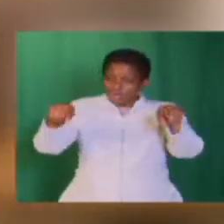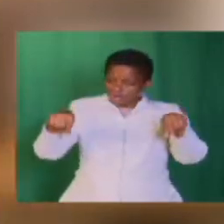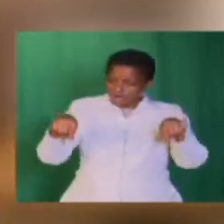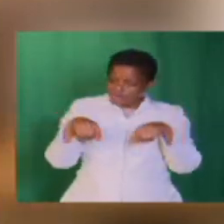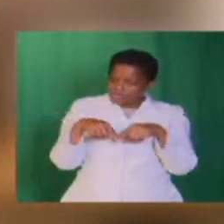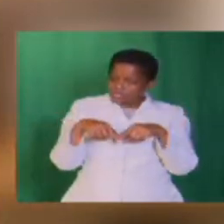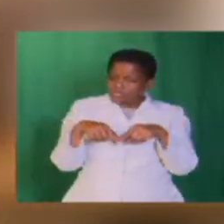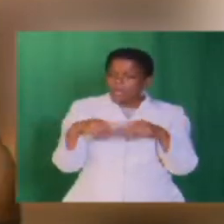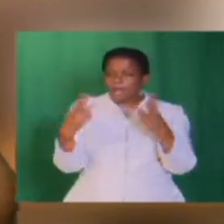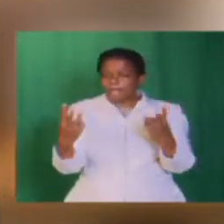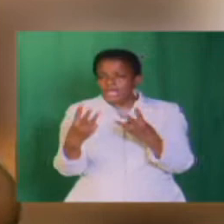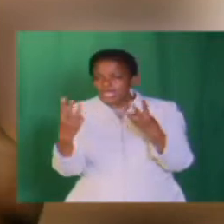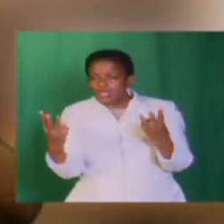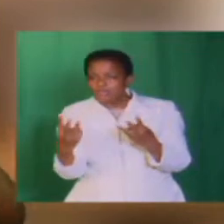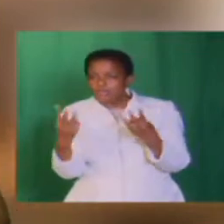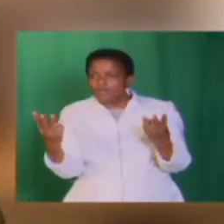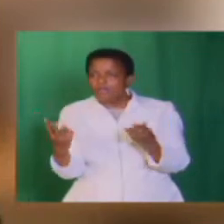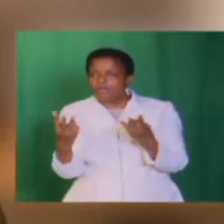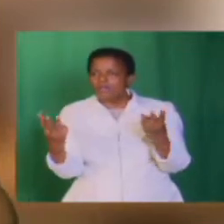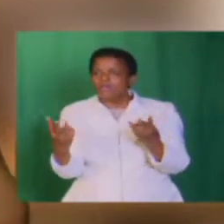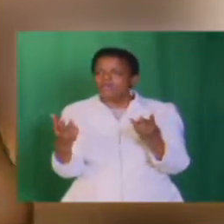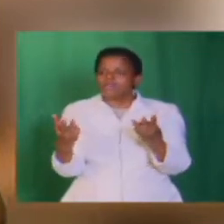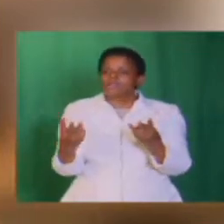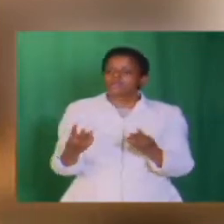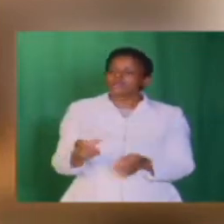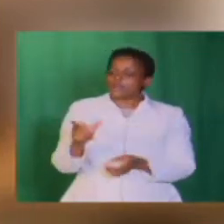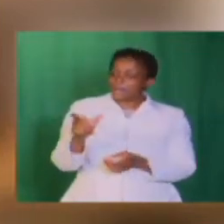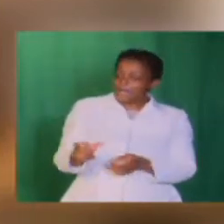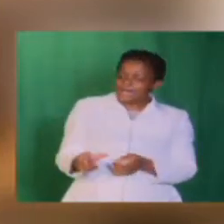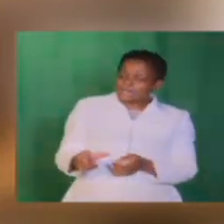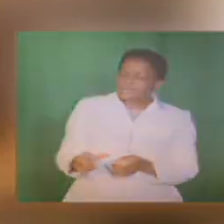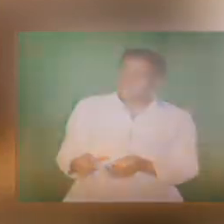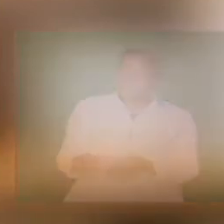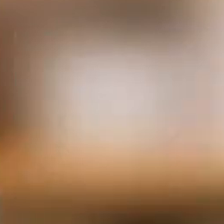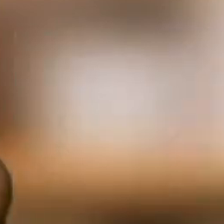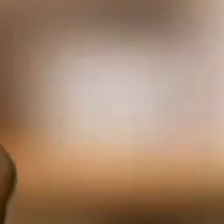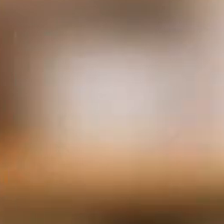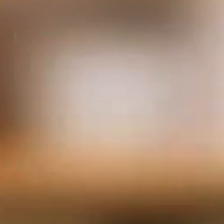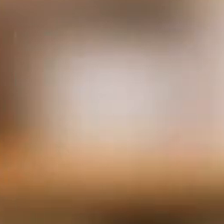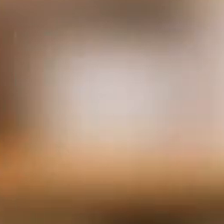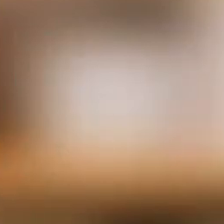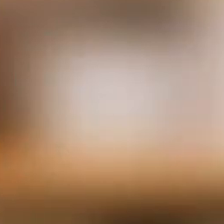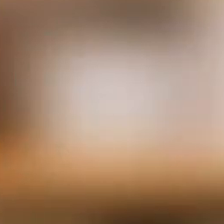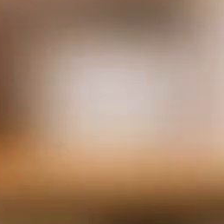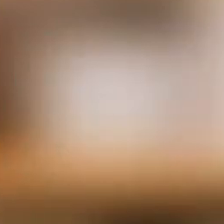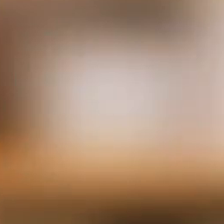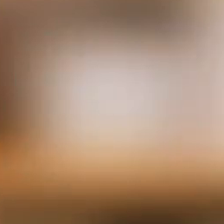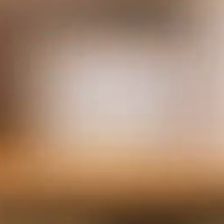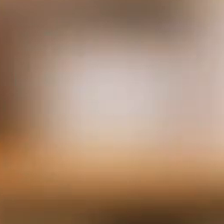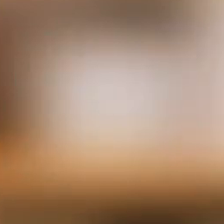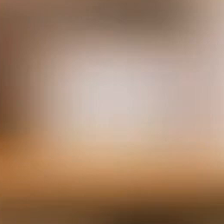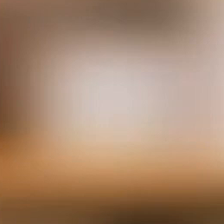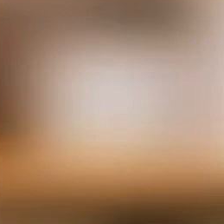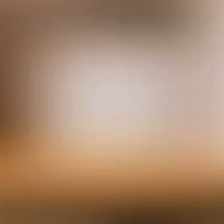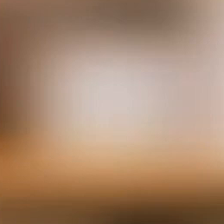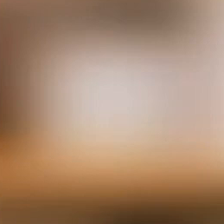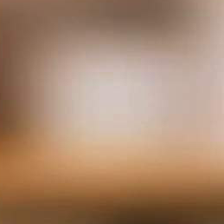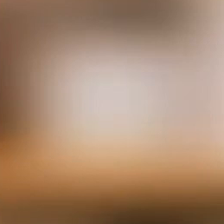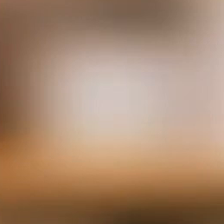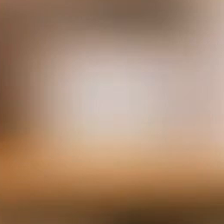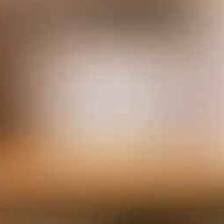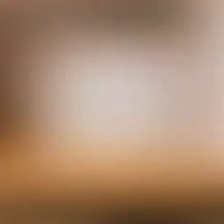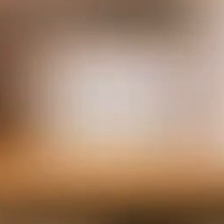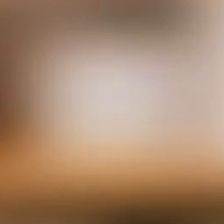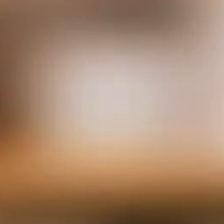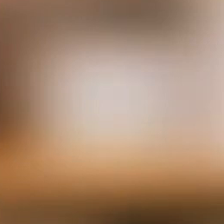to be spectators. There's going to be a midfielder. There's going to be a striker. So by understanding that I am now in